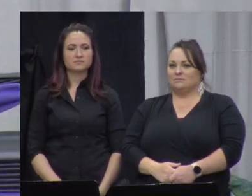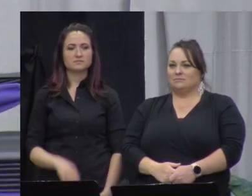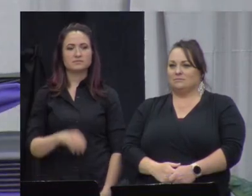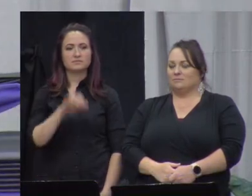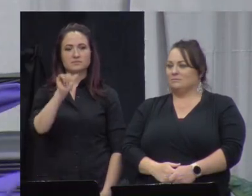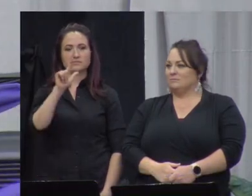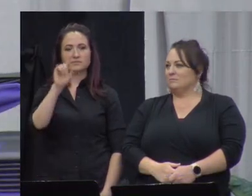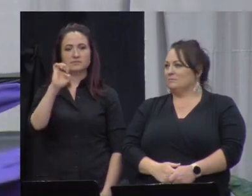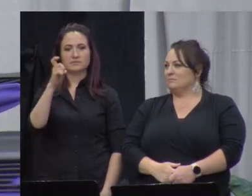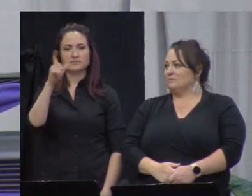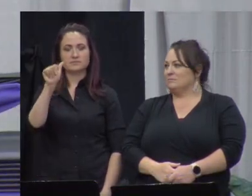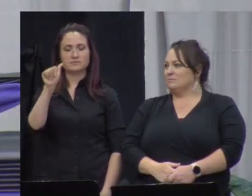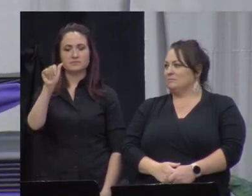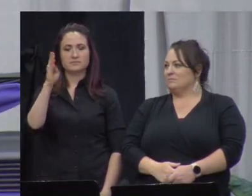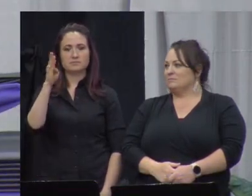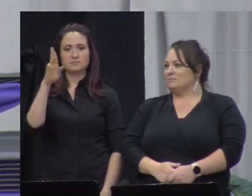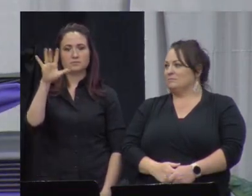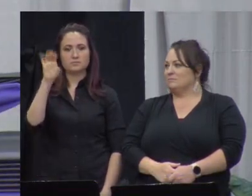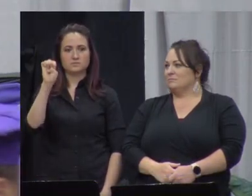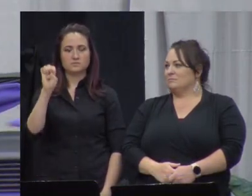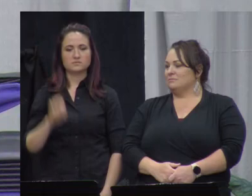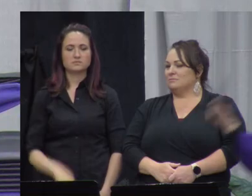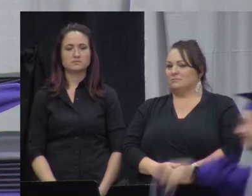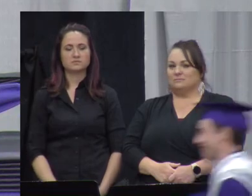Alexa Cruz.